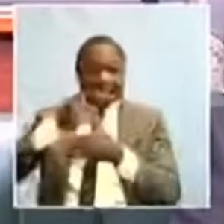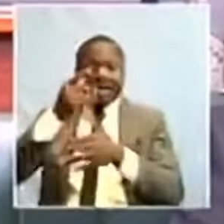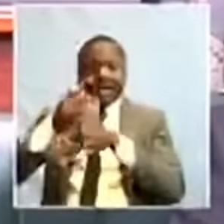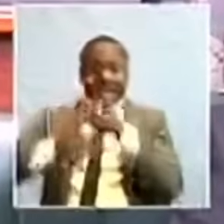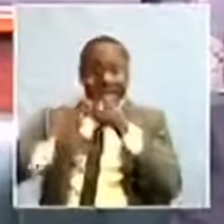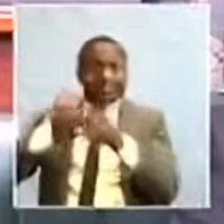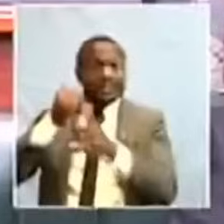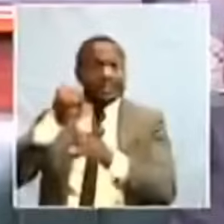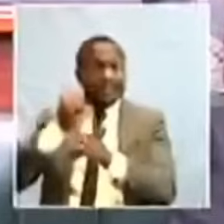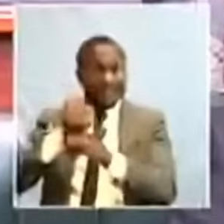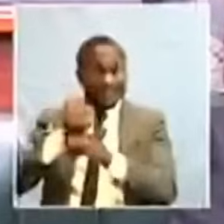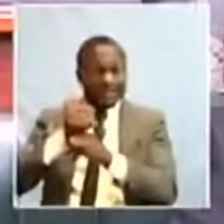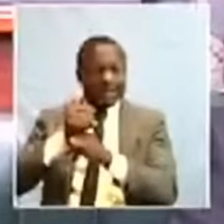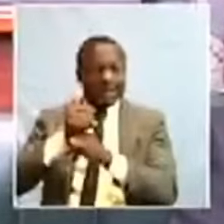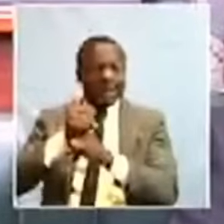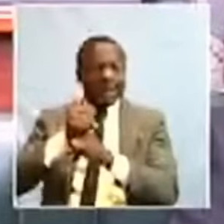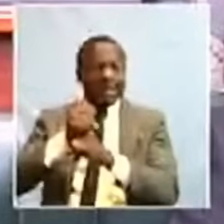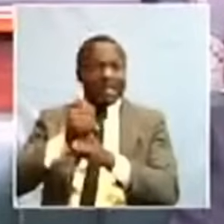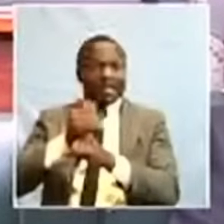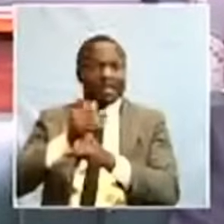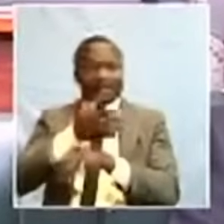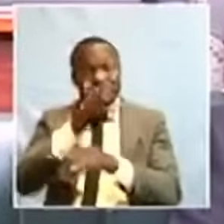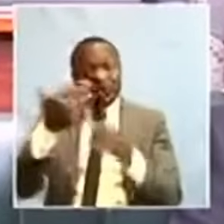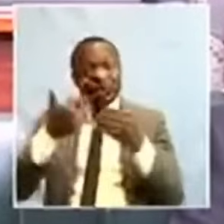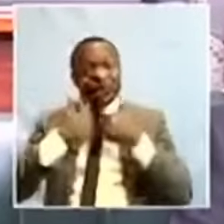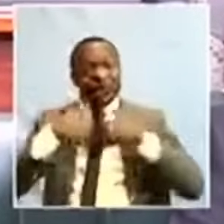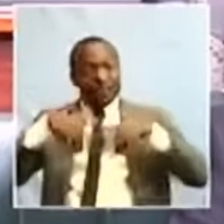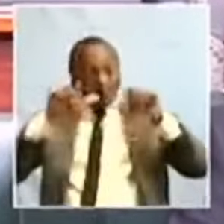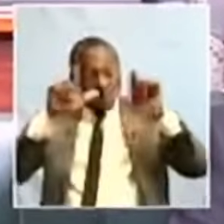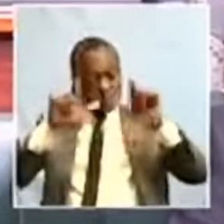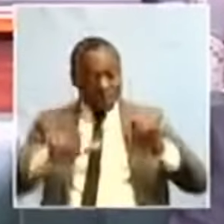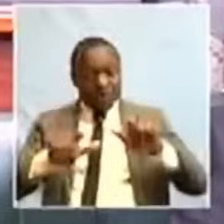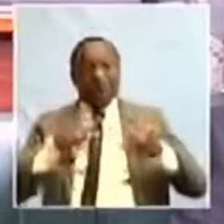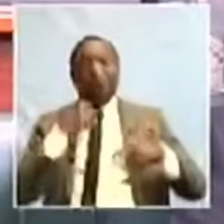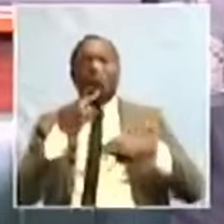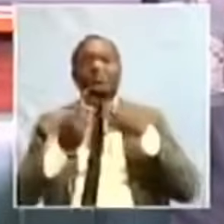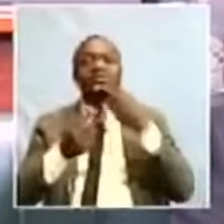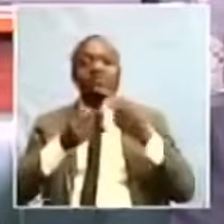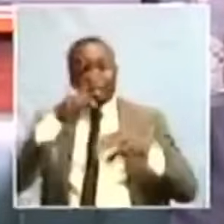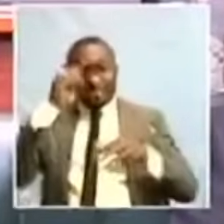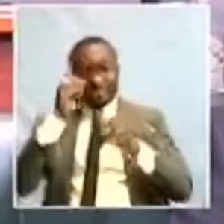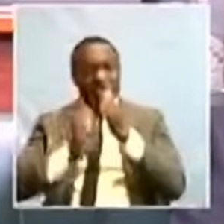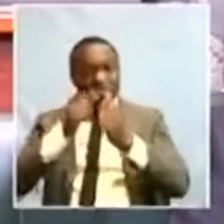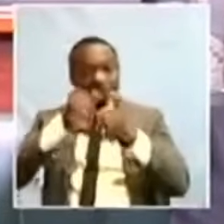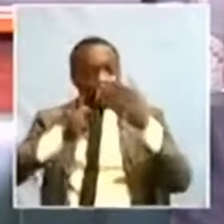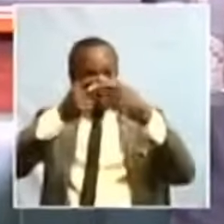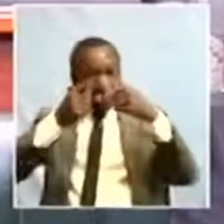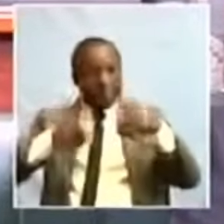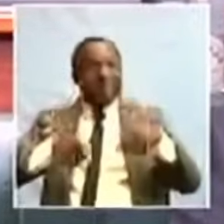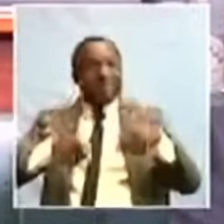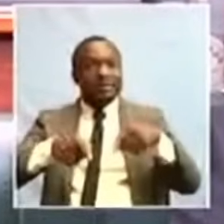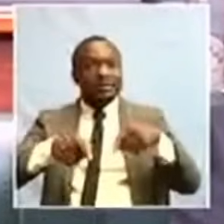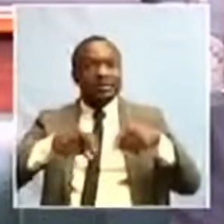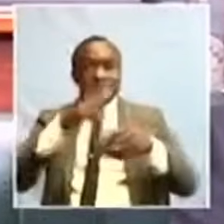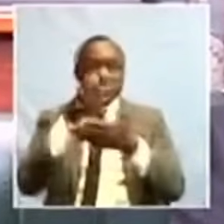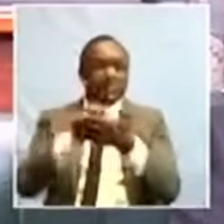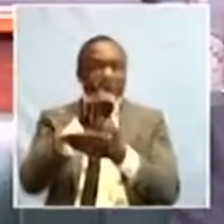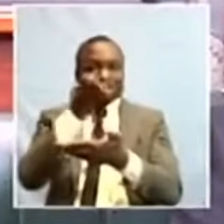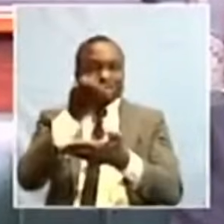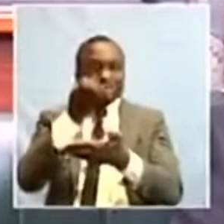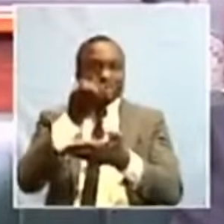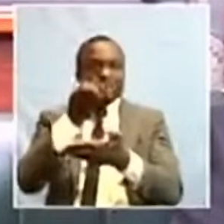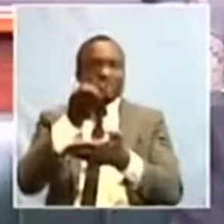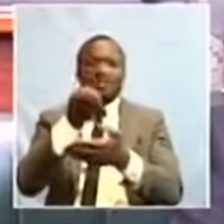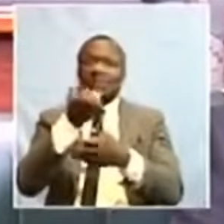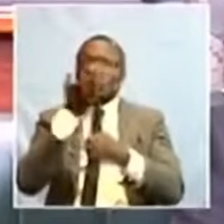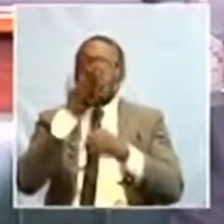like this, there will be less voice because of what will have happened in the economy. We have